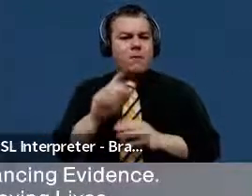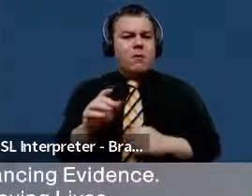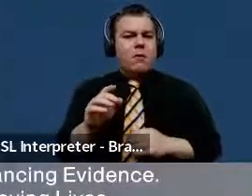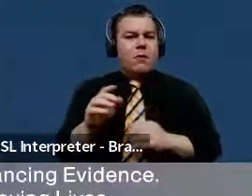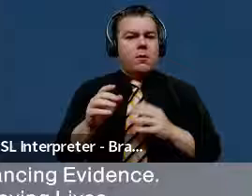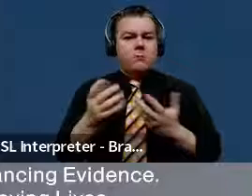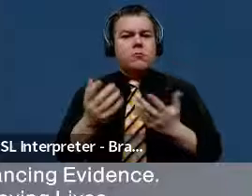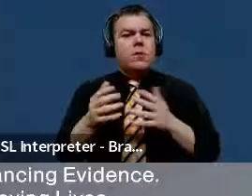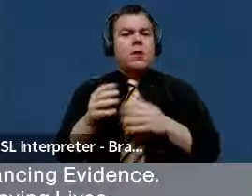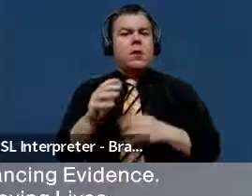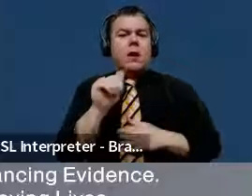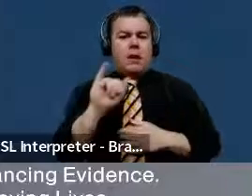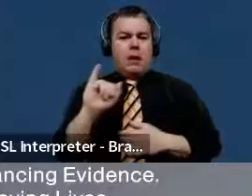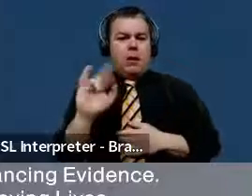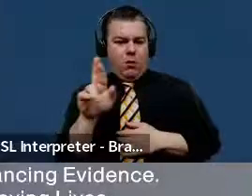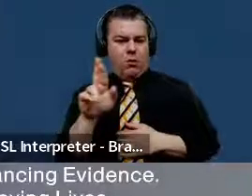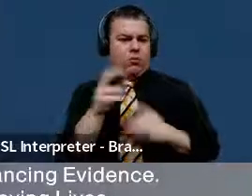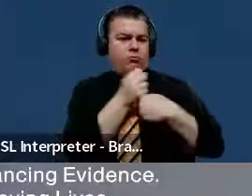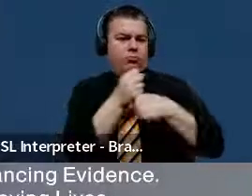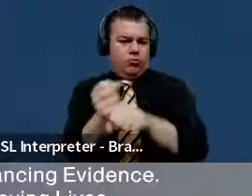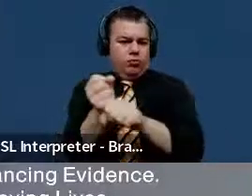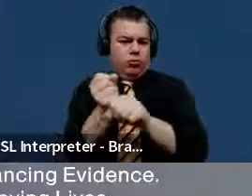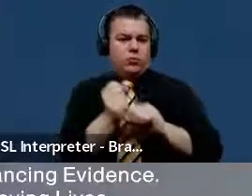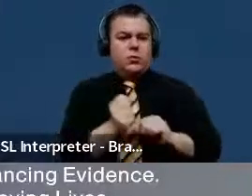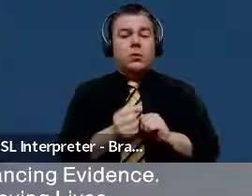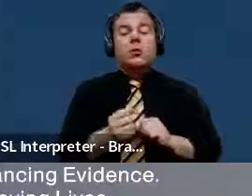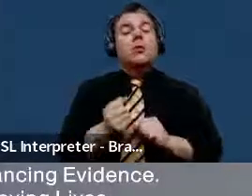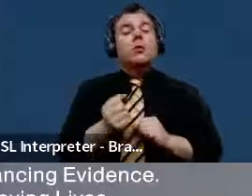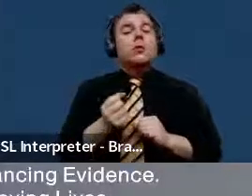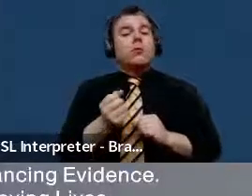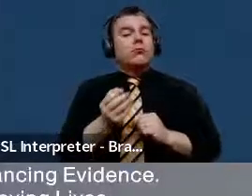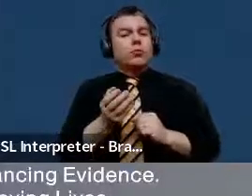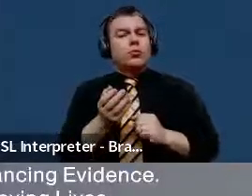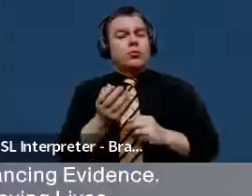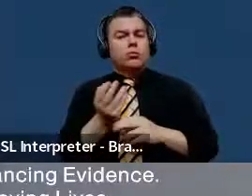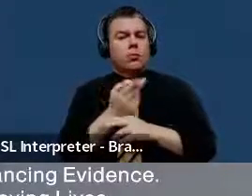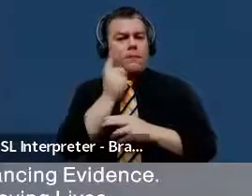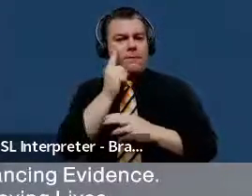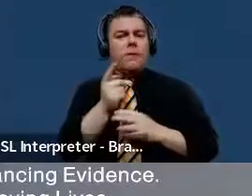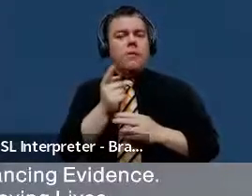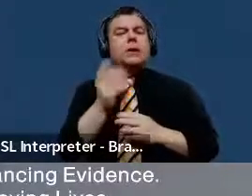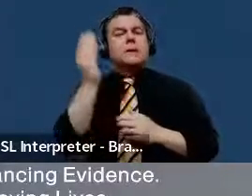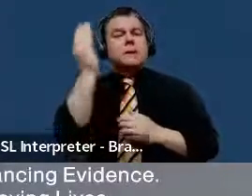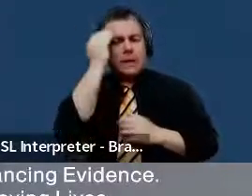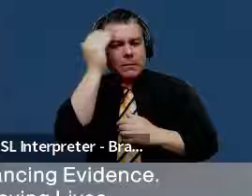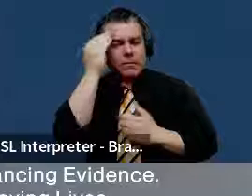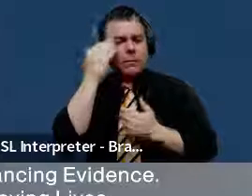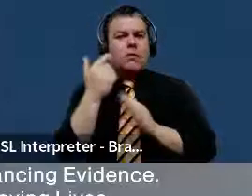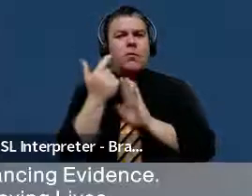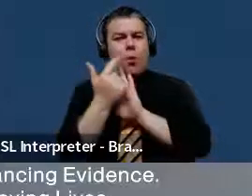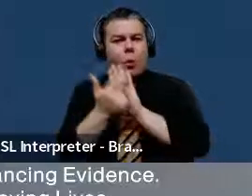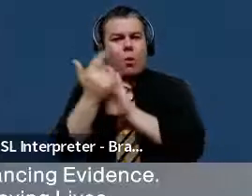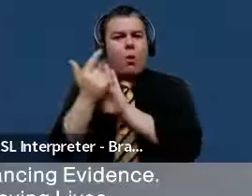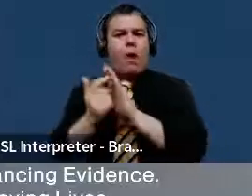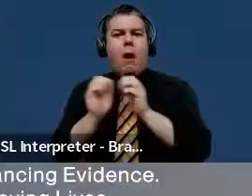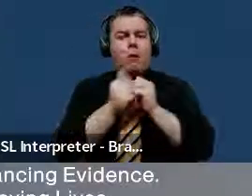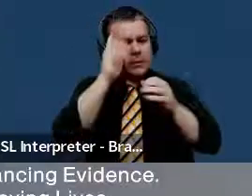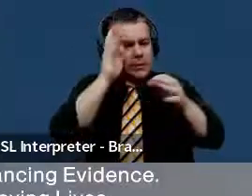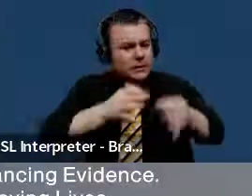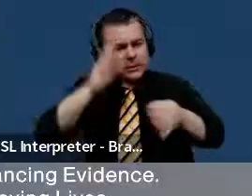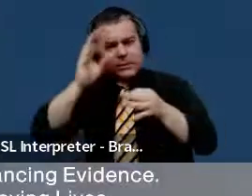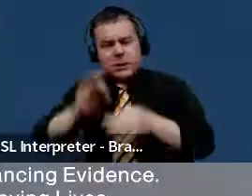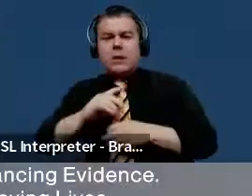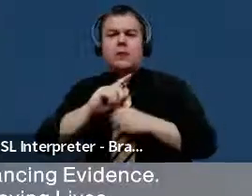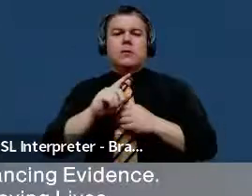produced. And it serves to really inform policy about how to make decisions in the light of